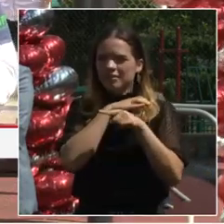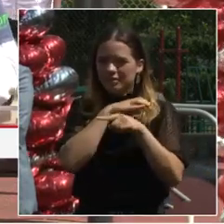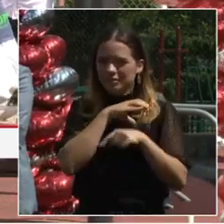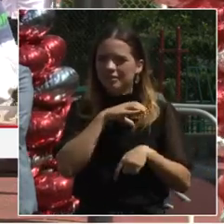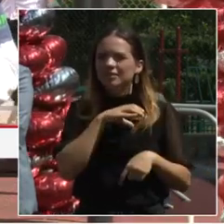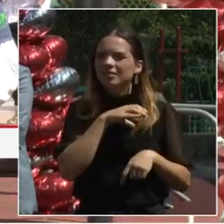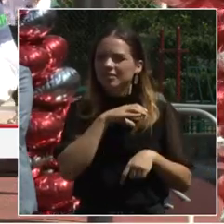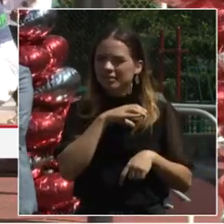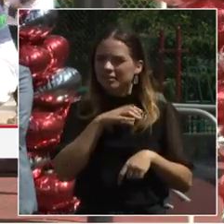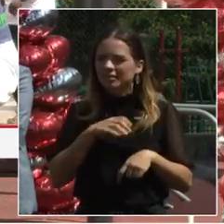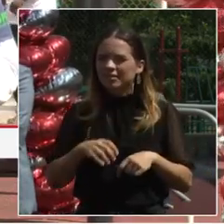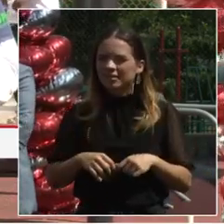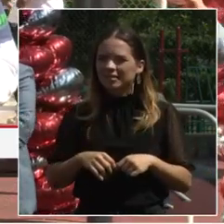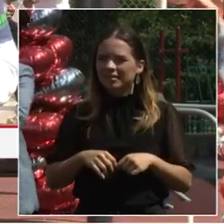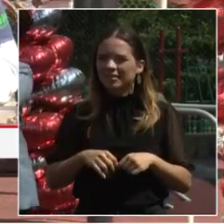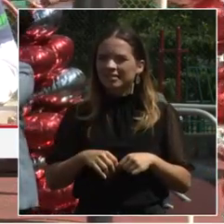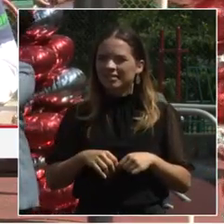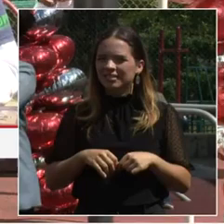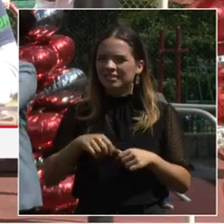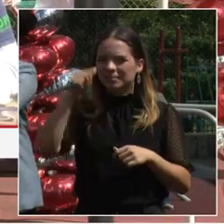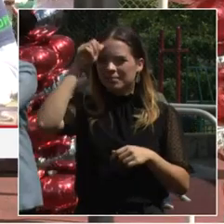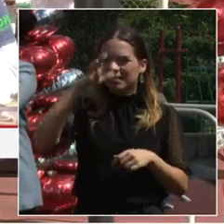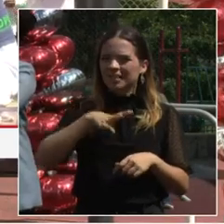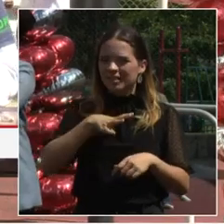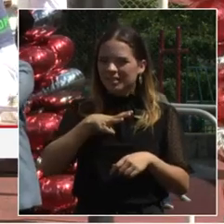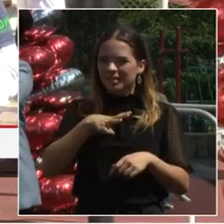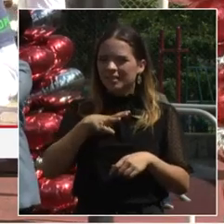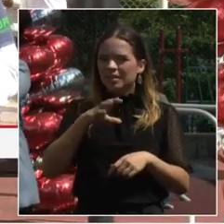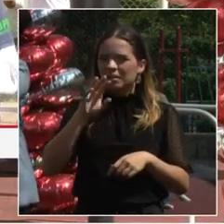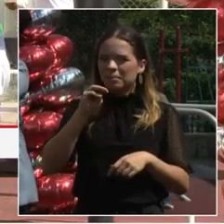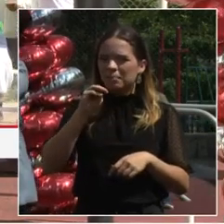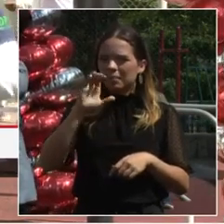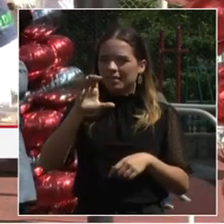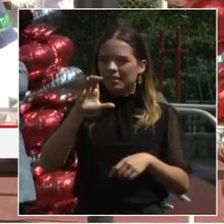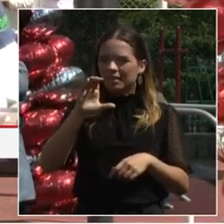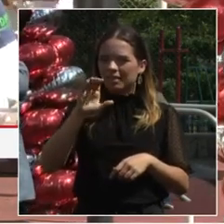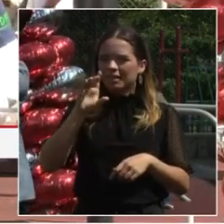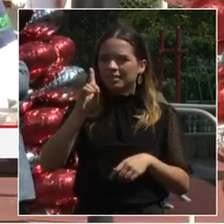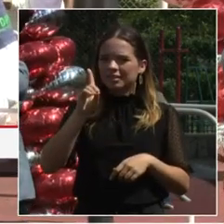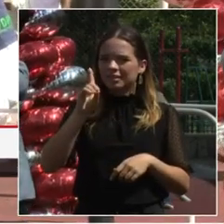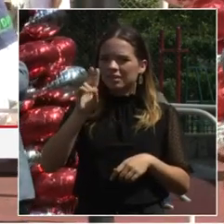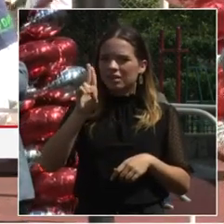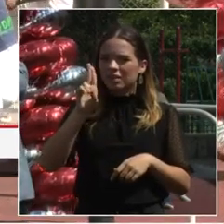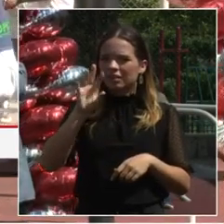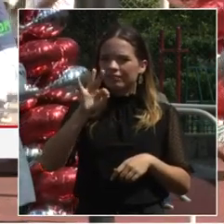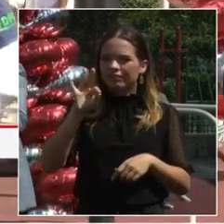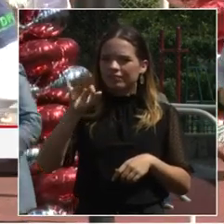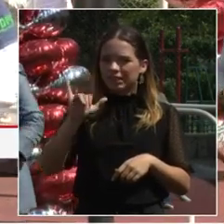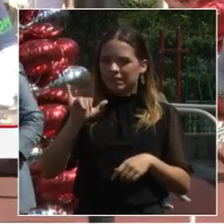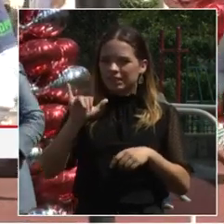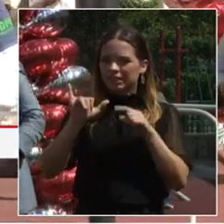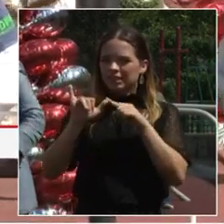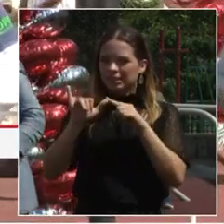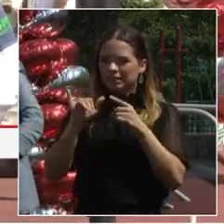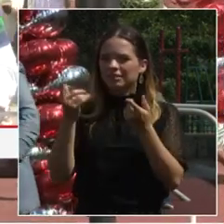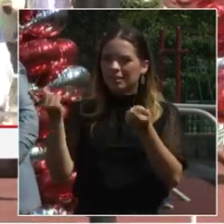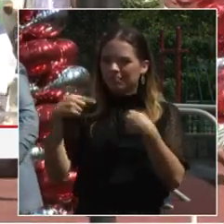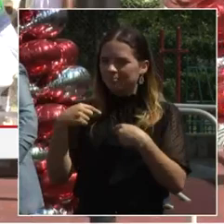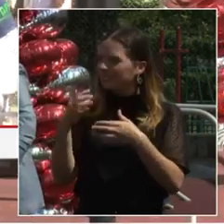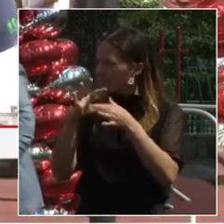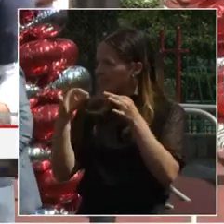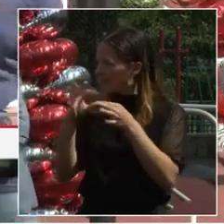and that's Councilmember Kenyon McDuffie from Ward 5. And at this time, I'd like to invite him to the podium to make remarks. Councilmember